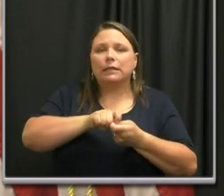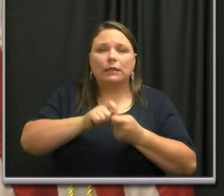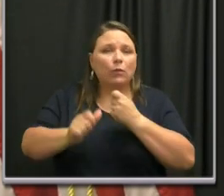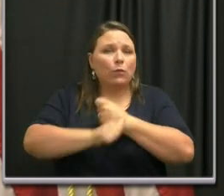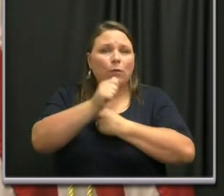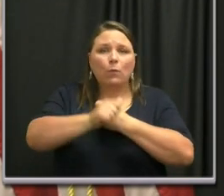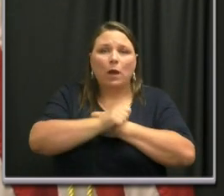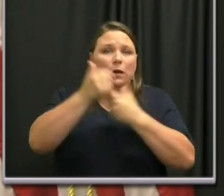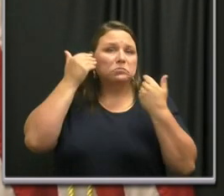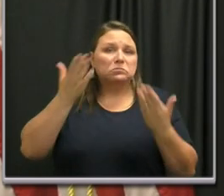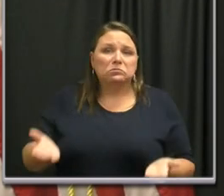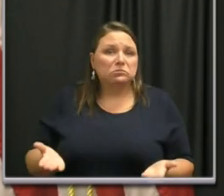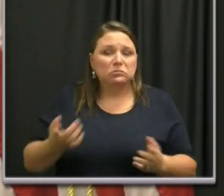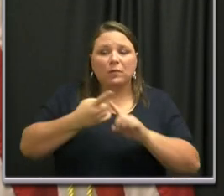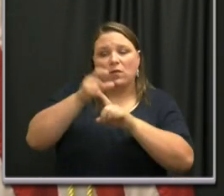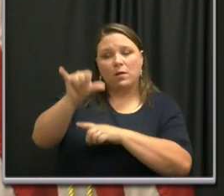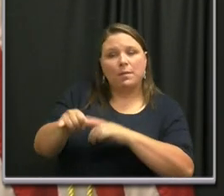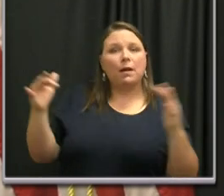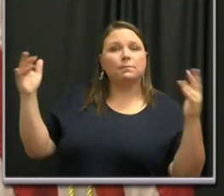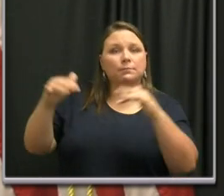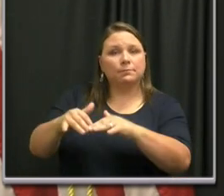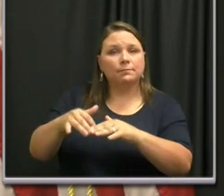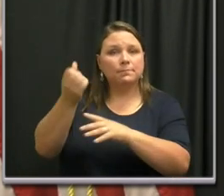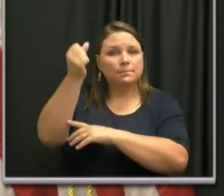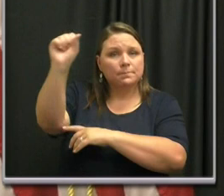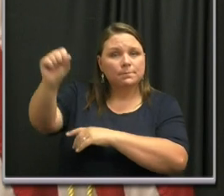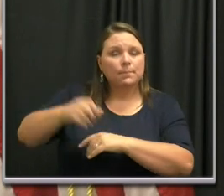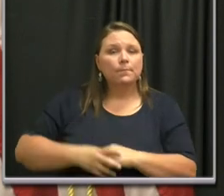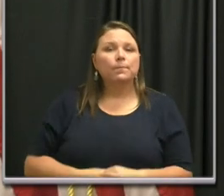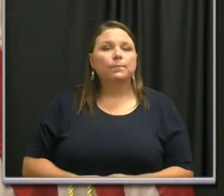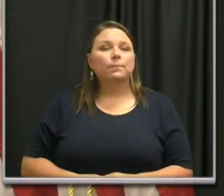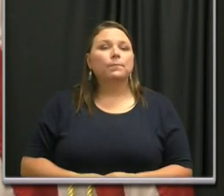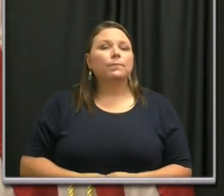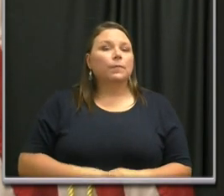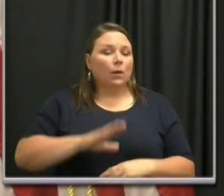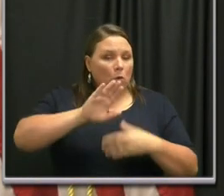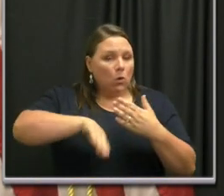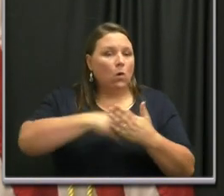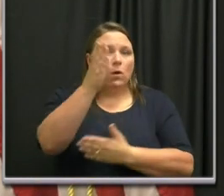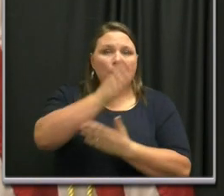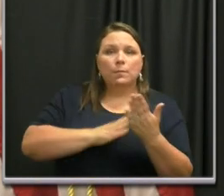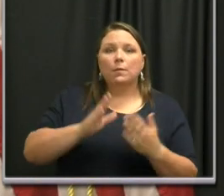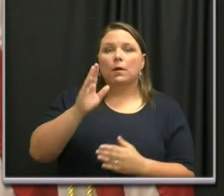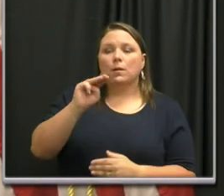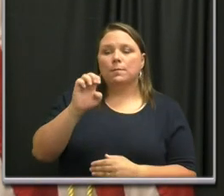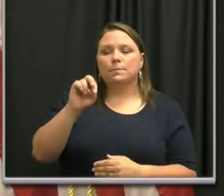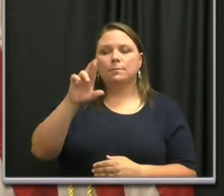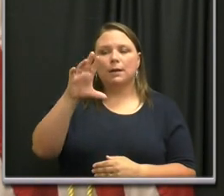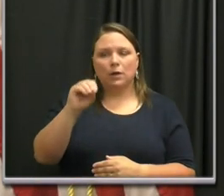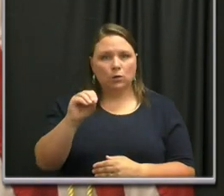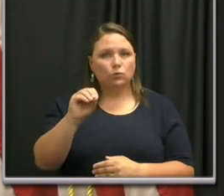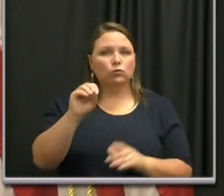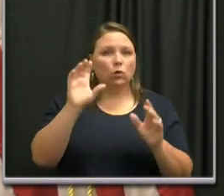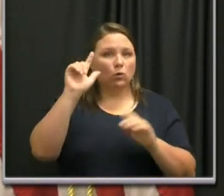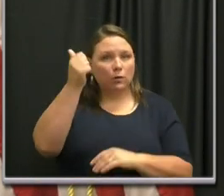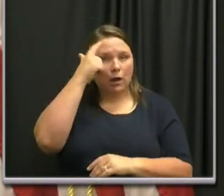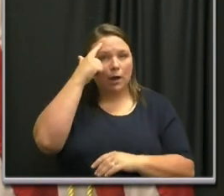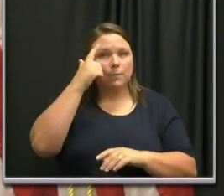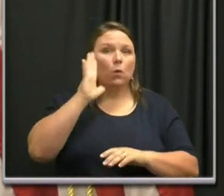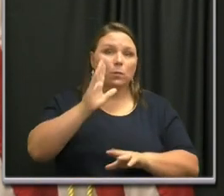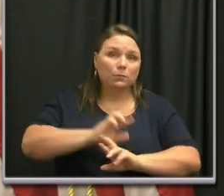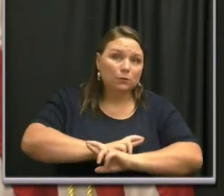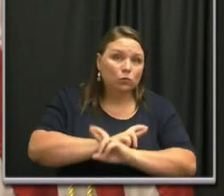danger from this. All the parts of Metro government are going to be prepared for a response should that happen, and a very